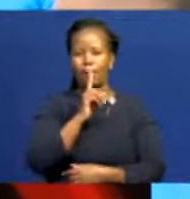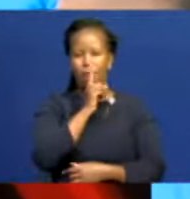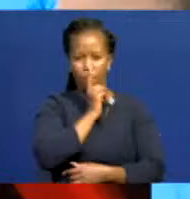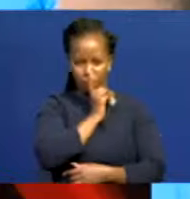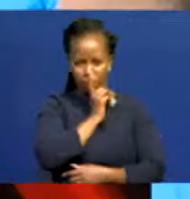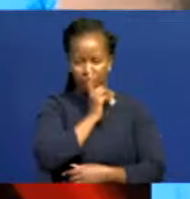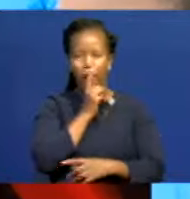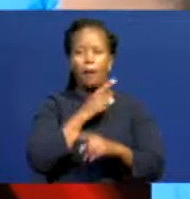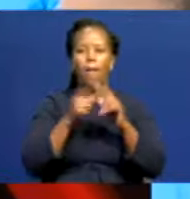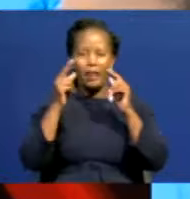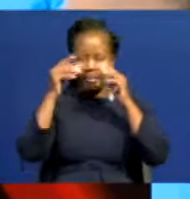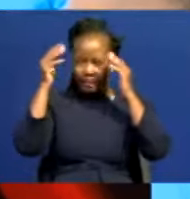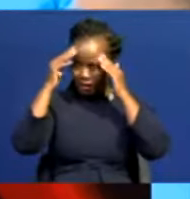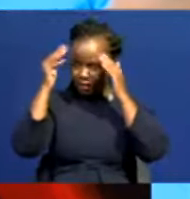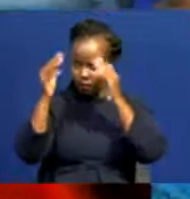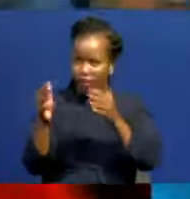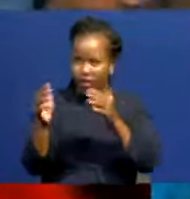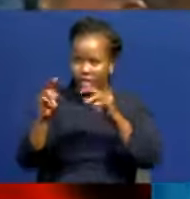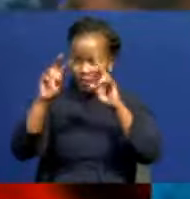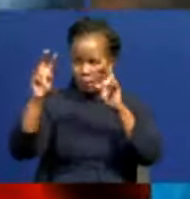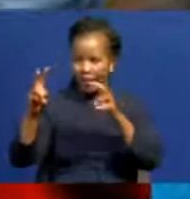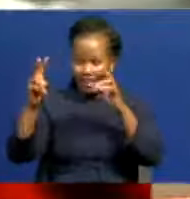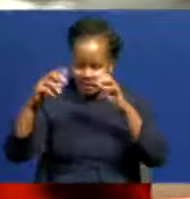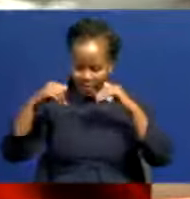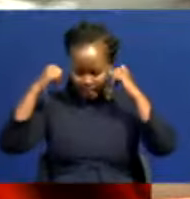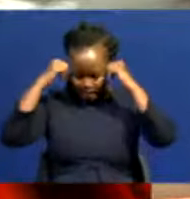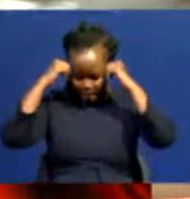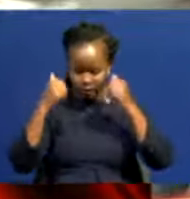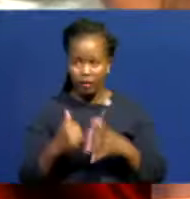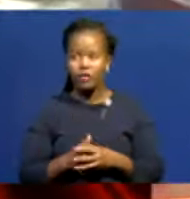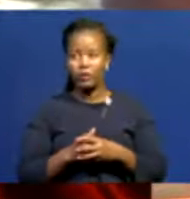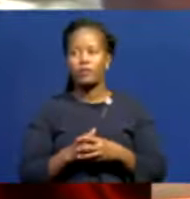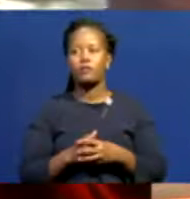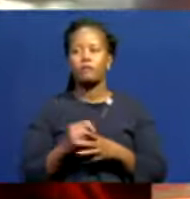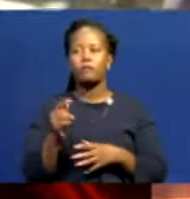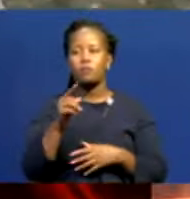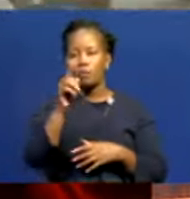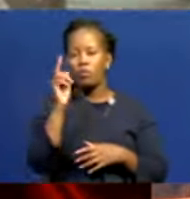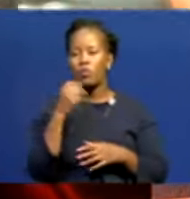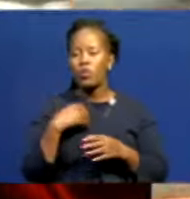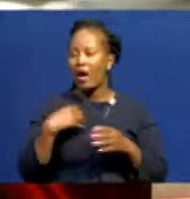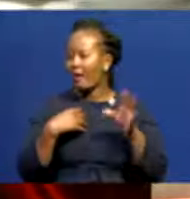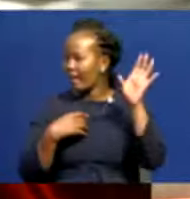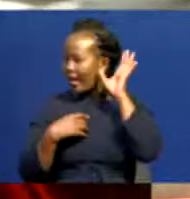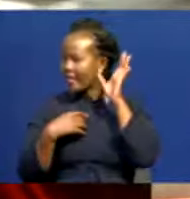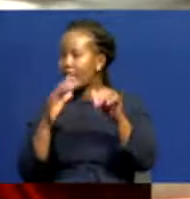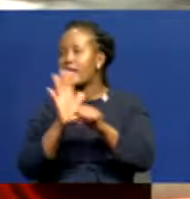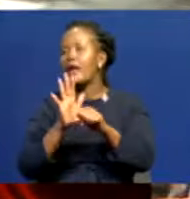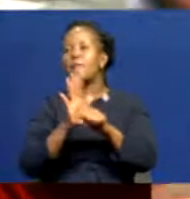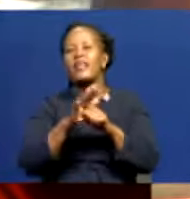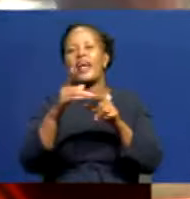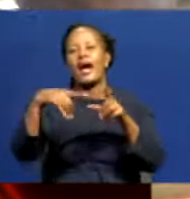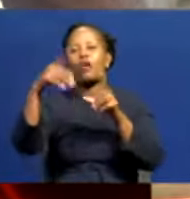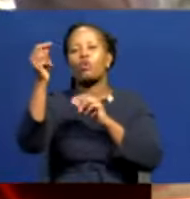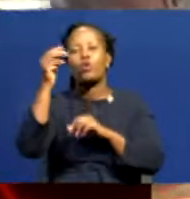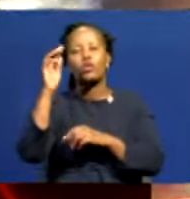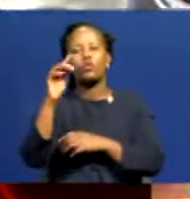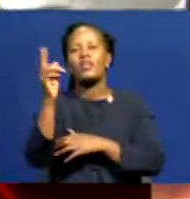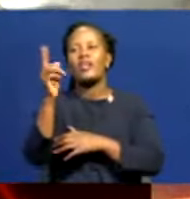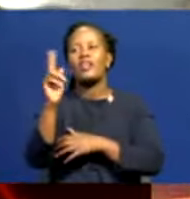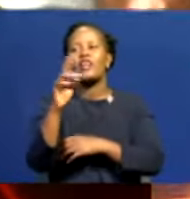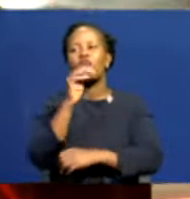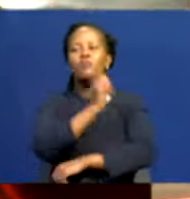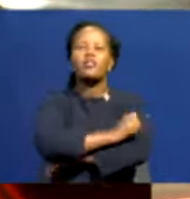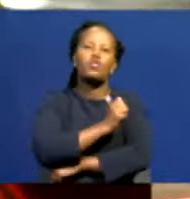instead concentrated on matters education. Mumesikia wanaenda Nairobi School, tuko wa Alliance